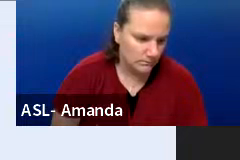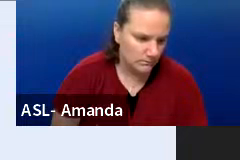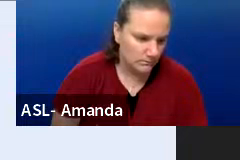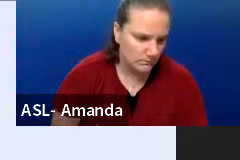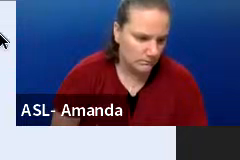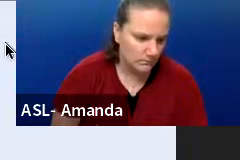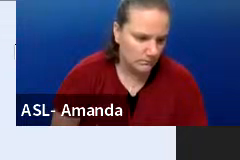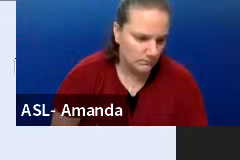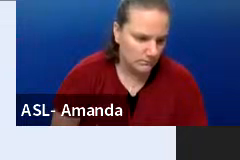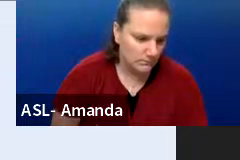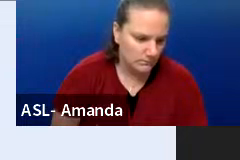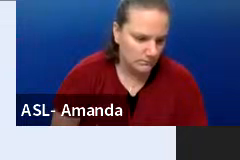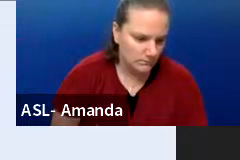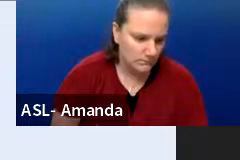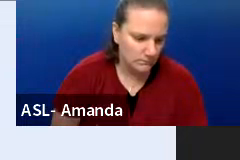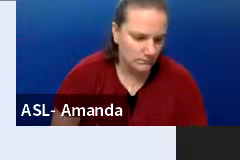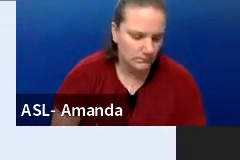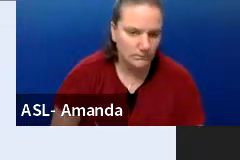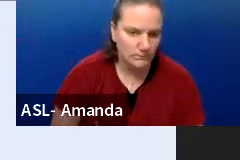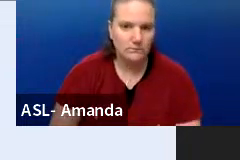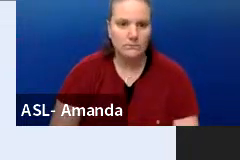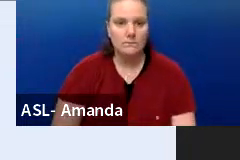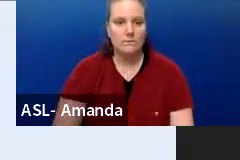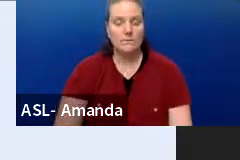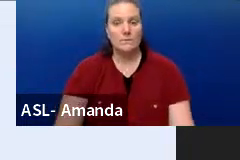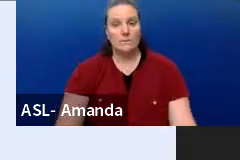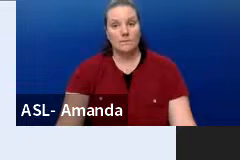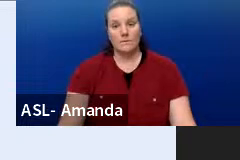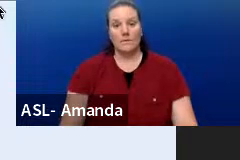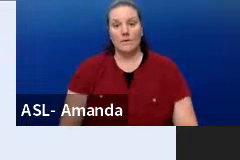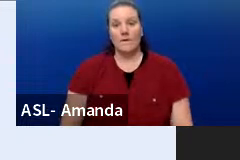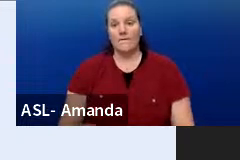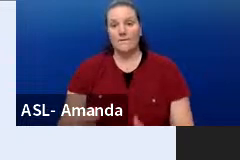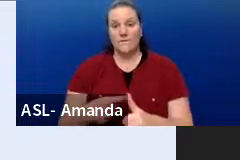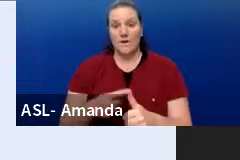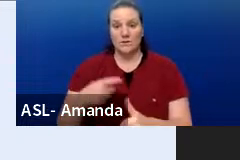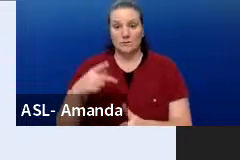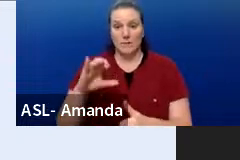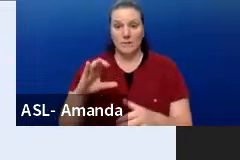Okay, who do we have first as our first public commenter?